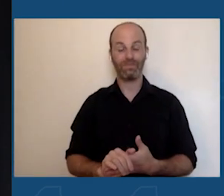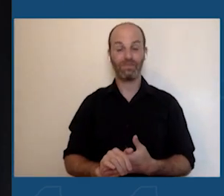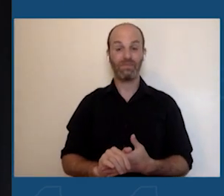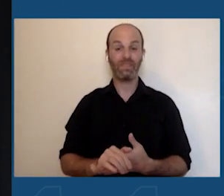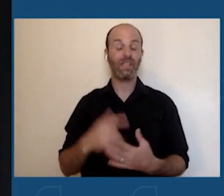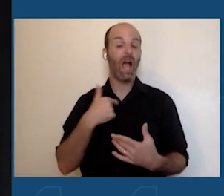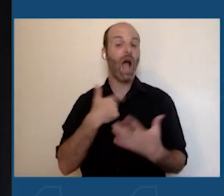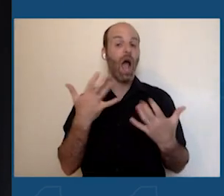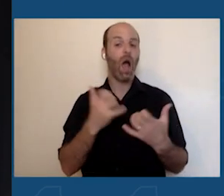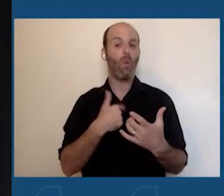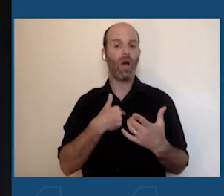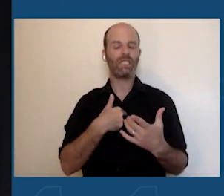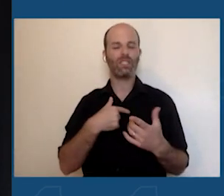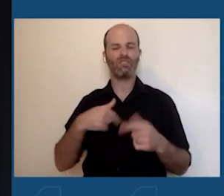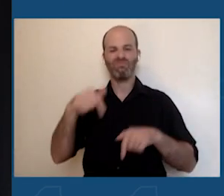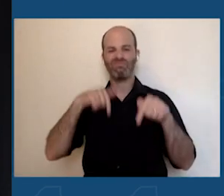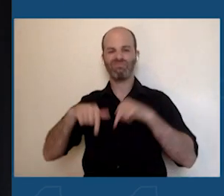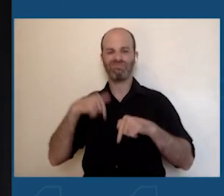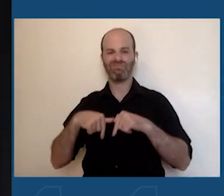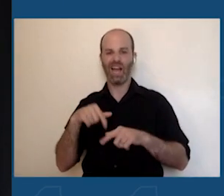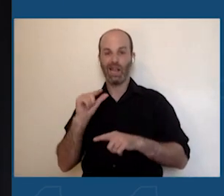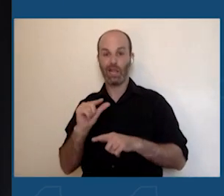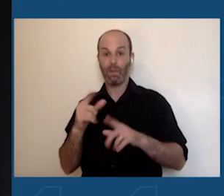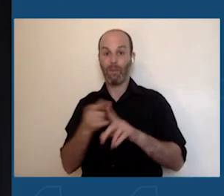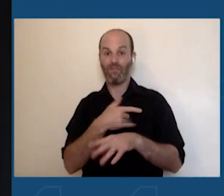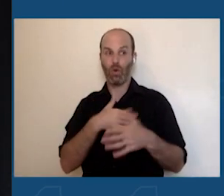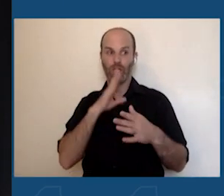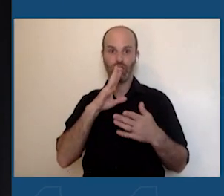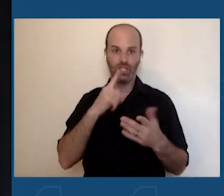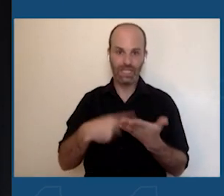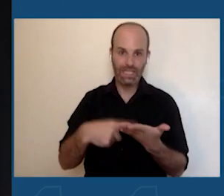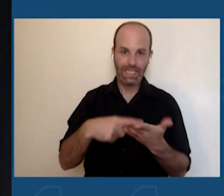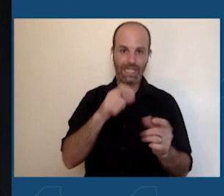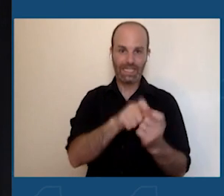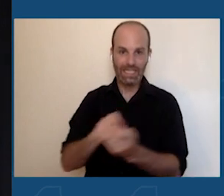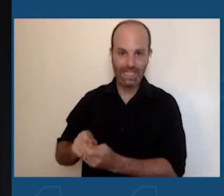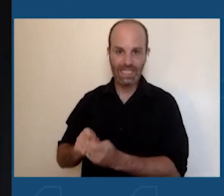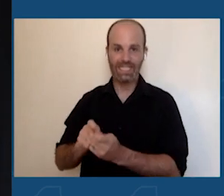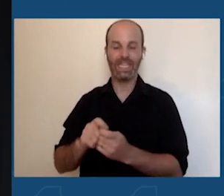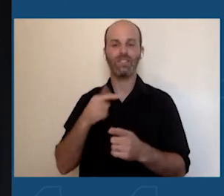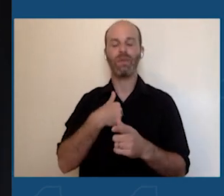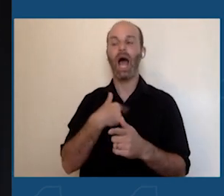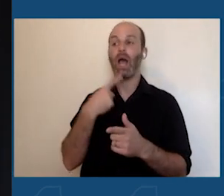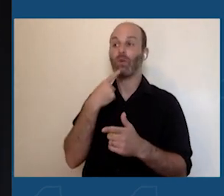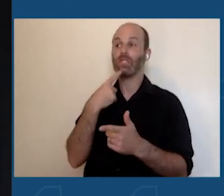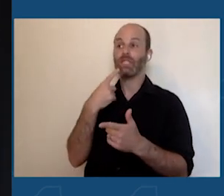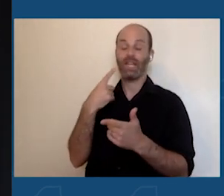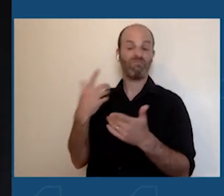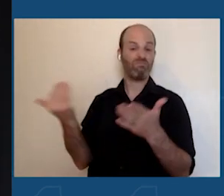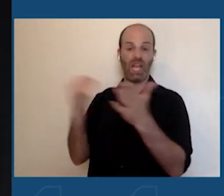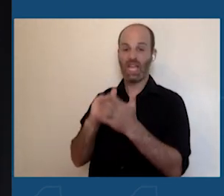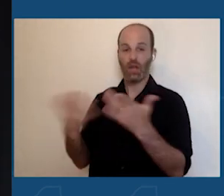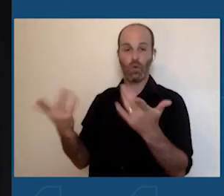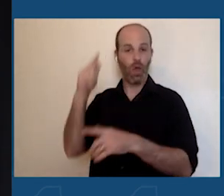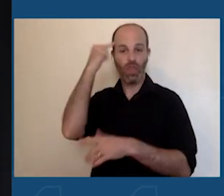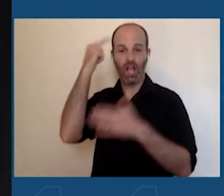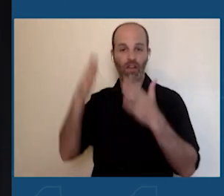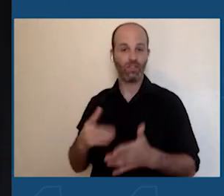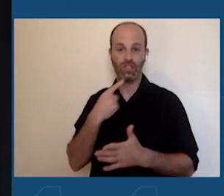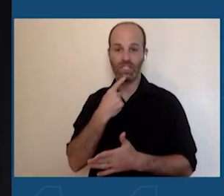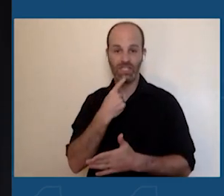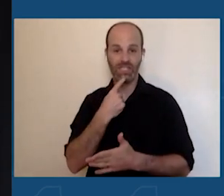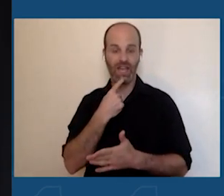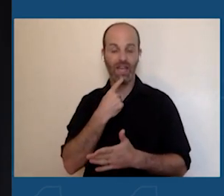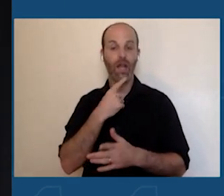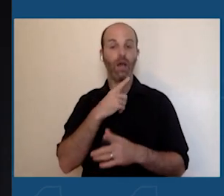to pull back for a second before we get into some of the details here, and I'll echo what the governor has already said. But when you look at